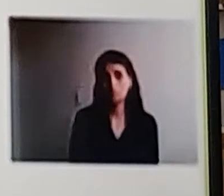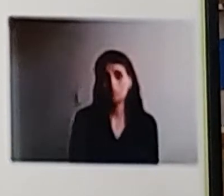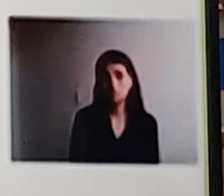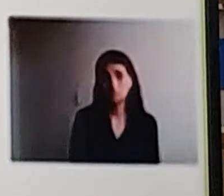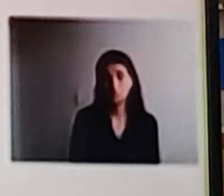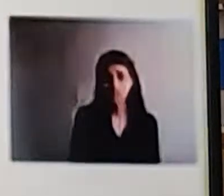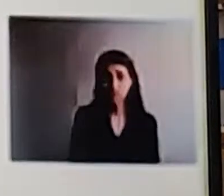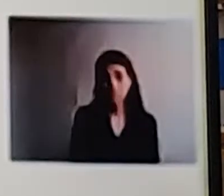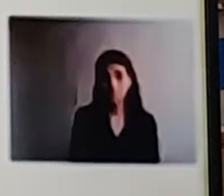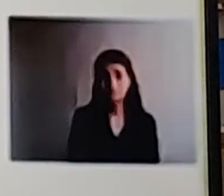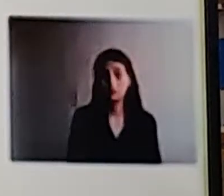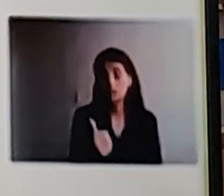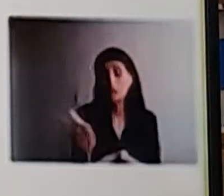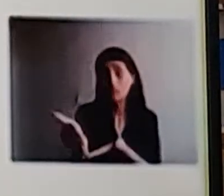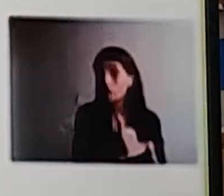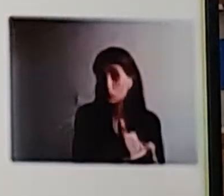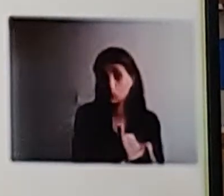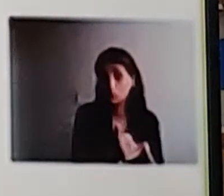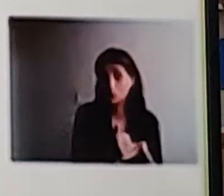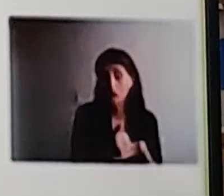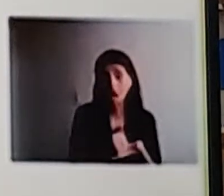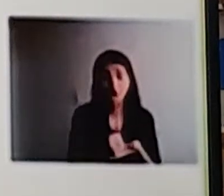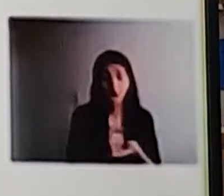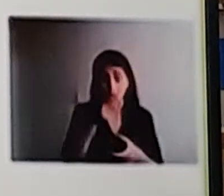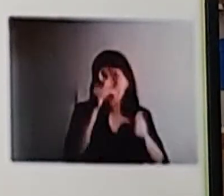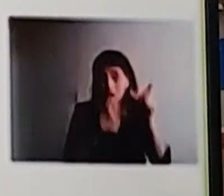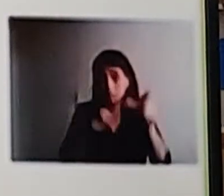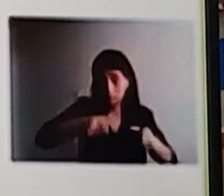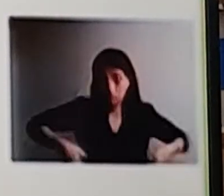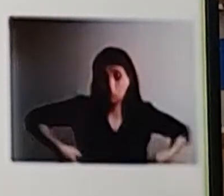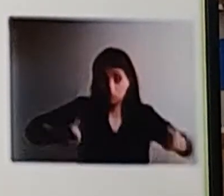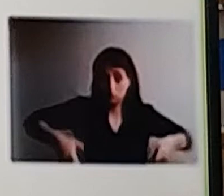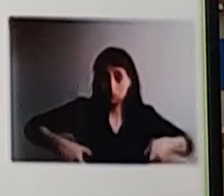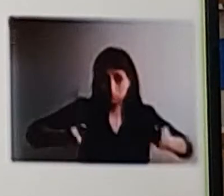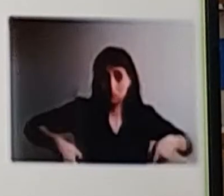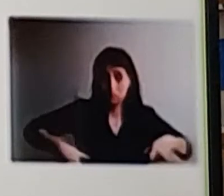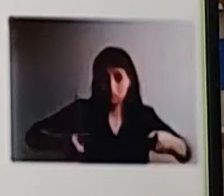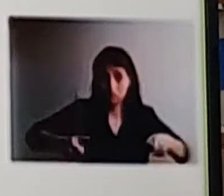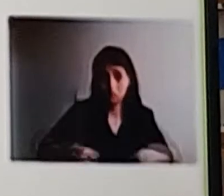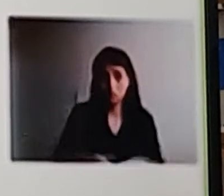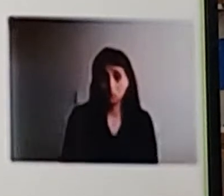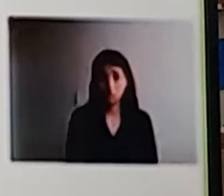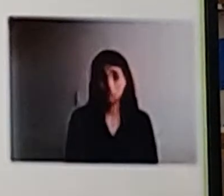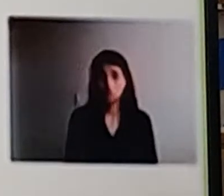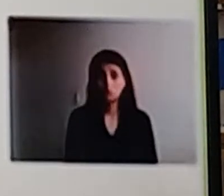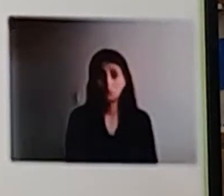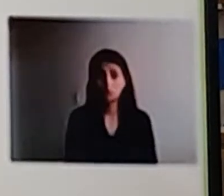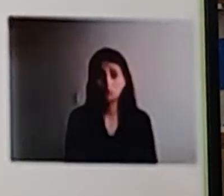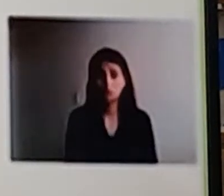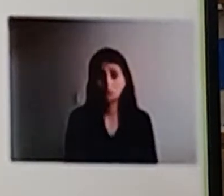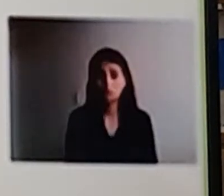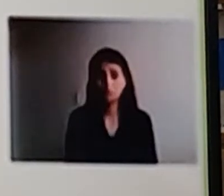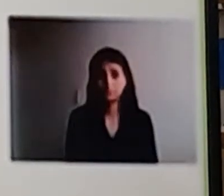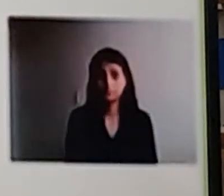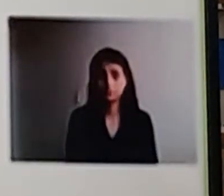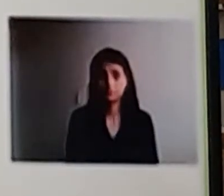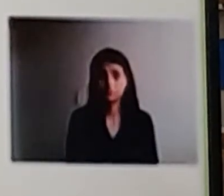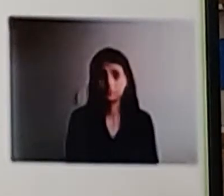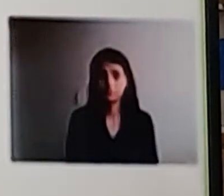down. The chair is slipping down easily on the steps, as you can